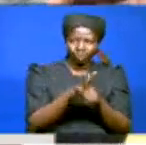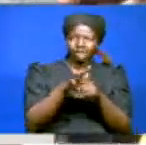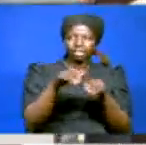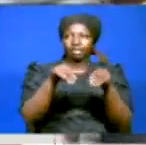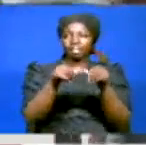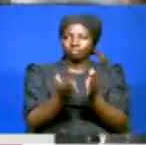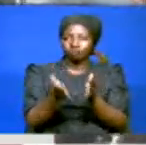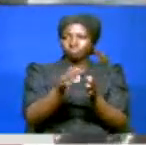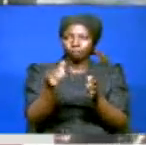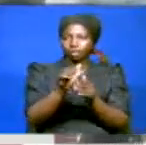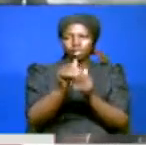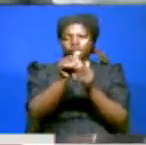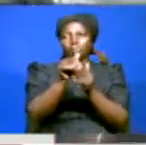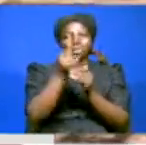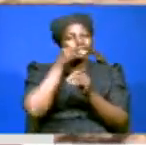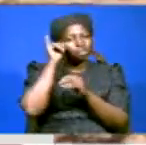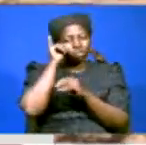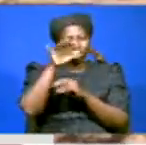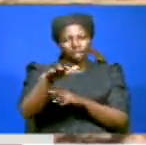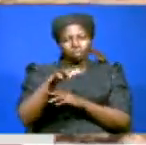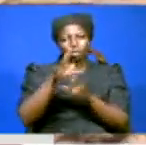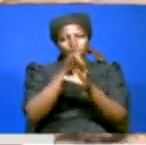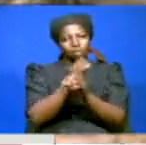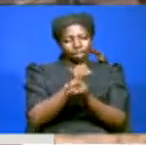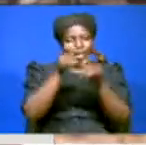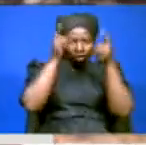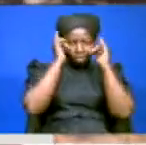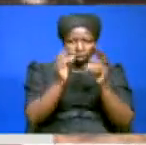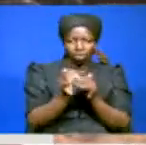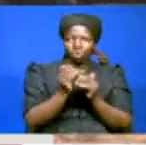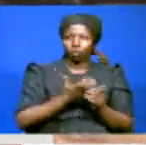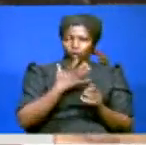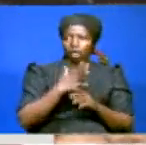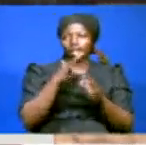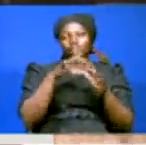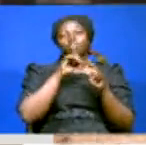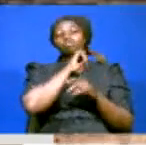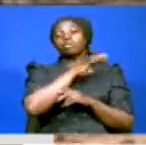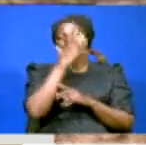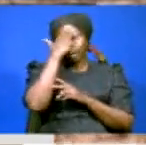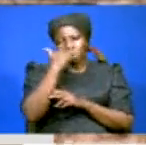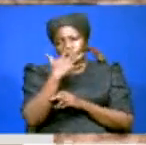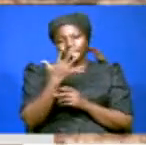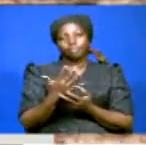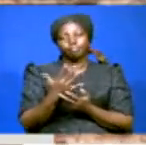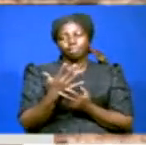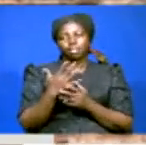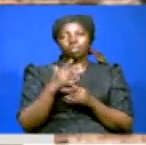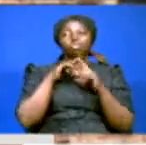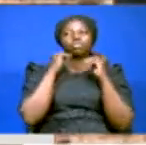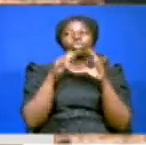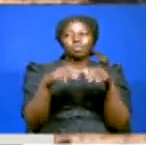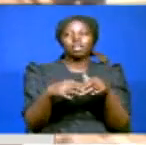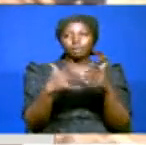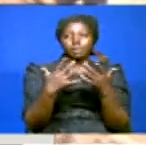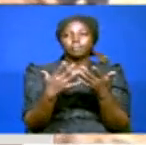Isiolo Transporters Association, Ben Mugambi, the lorry owners and sand loaders decried massive extortion by the host community in Burat sand